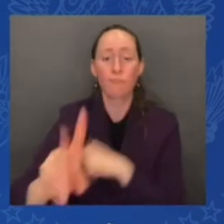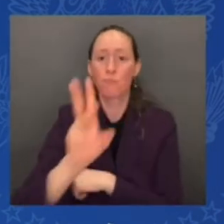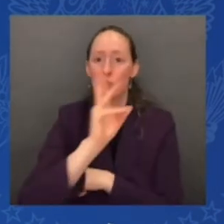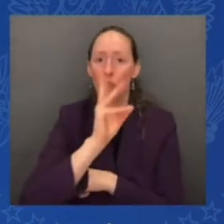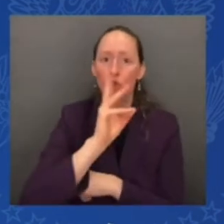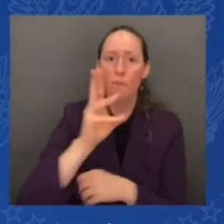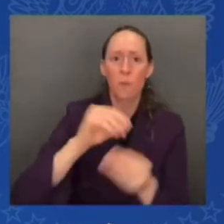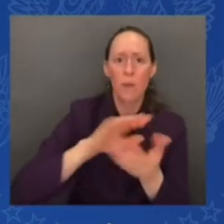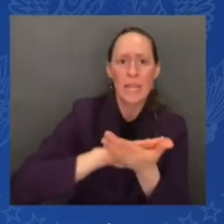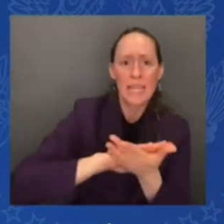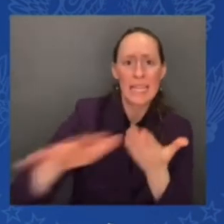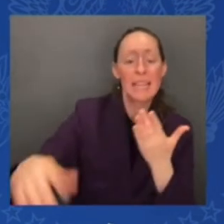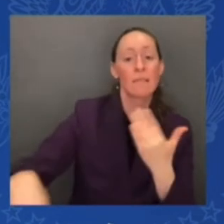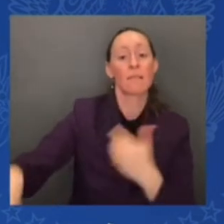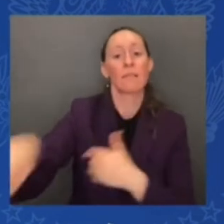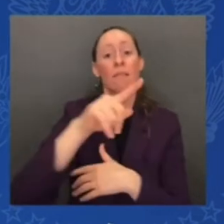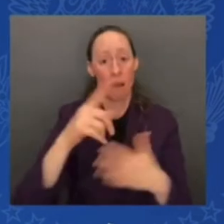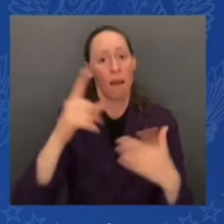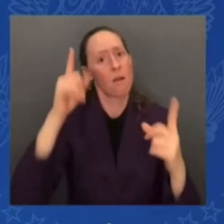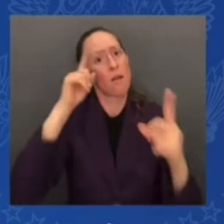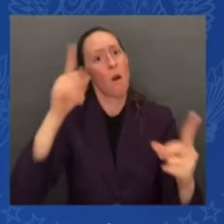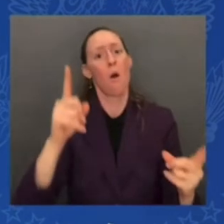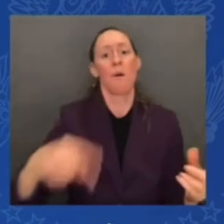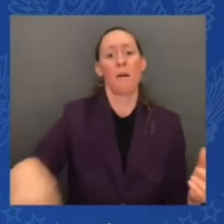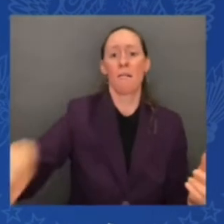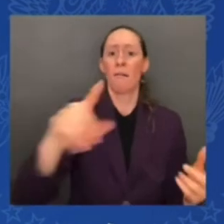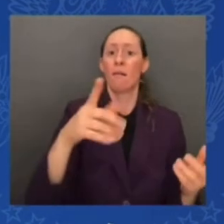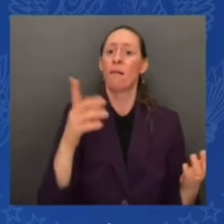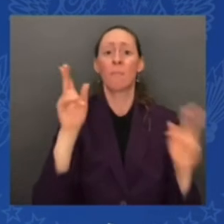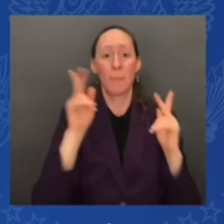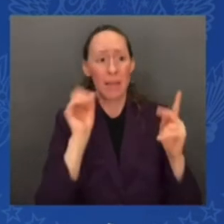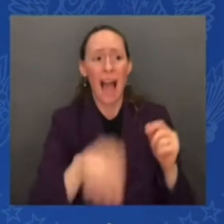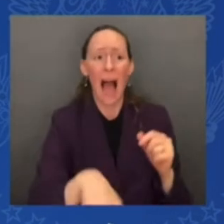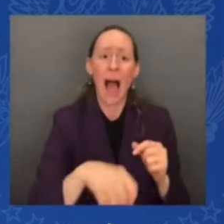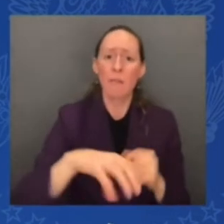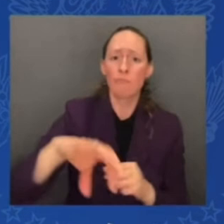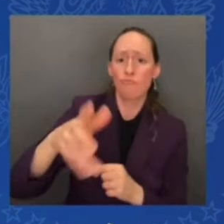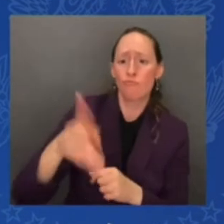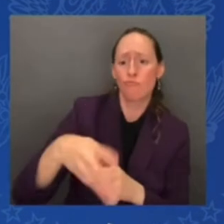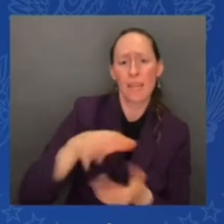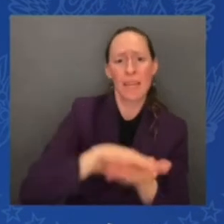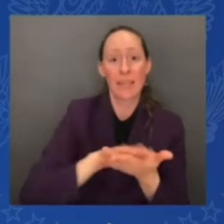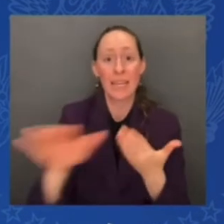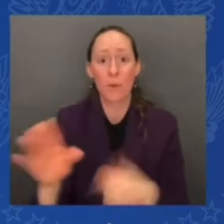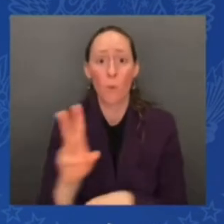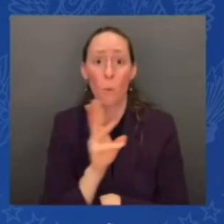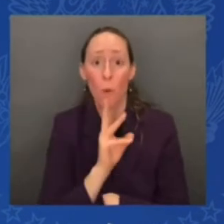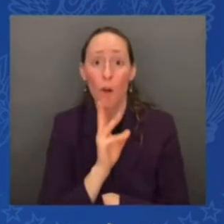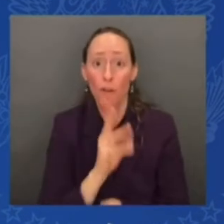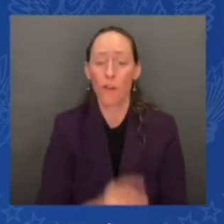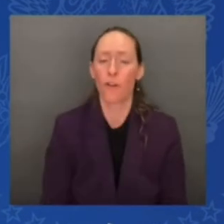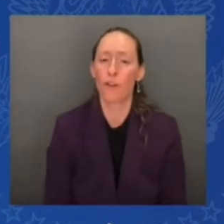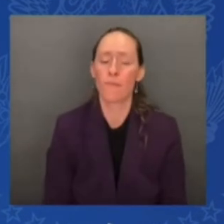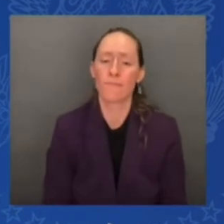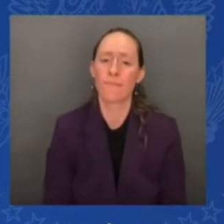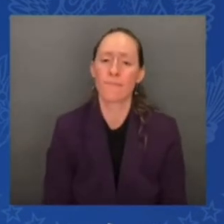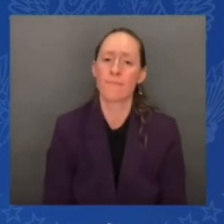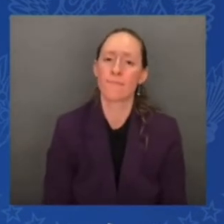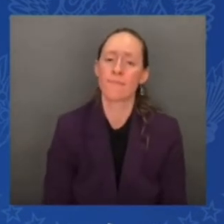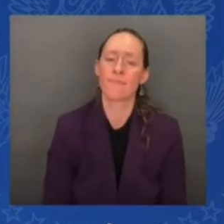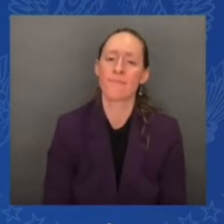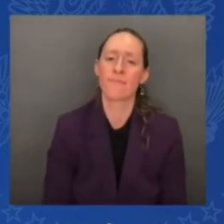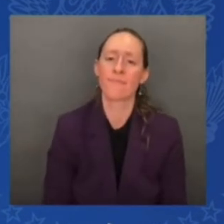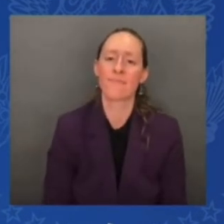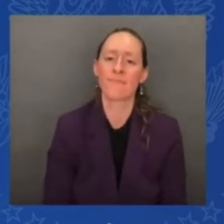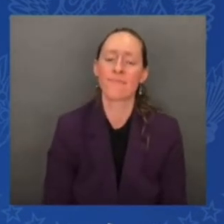Cannon, Cannon Air Force Base. Look, right now, over